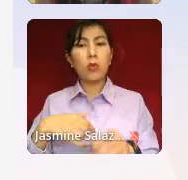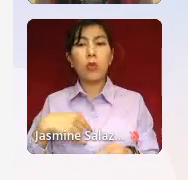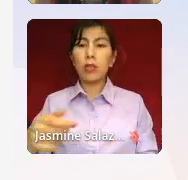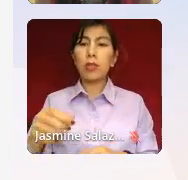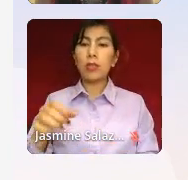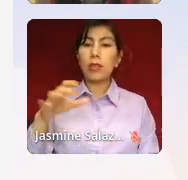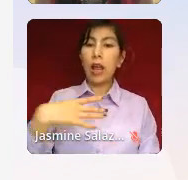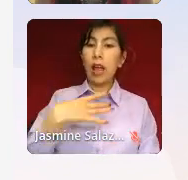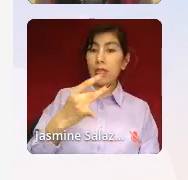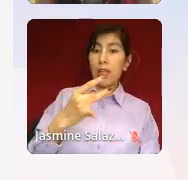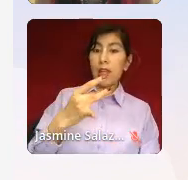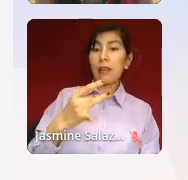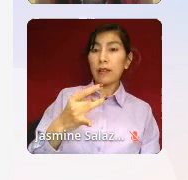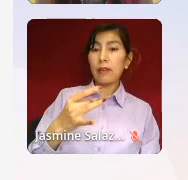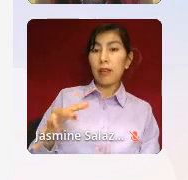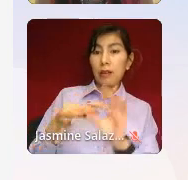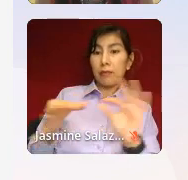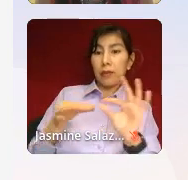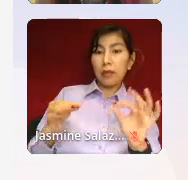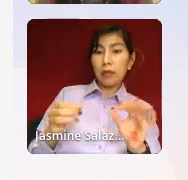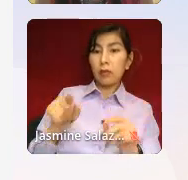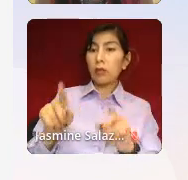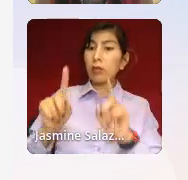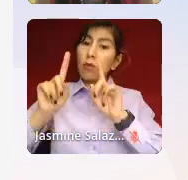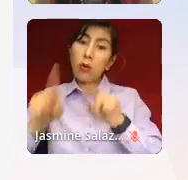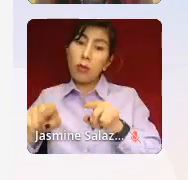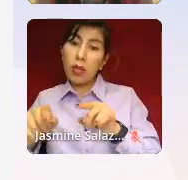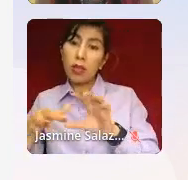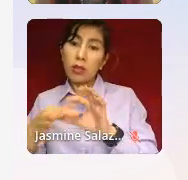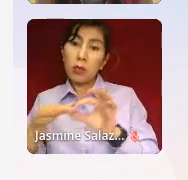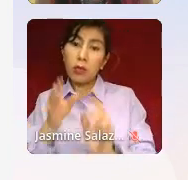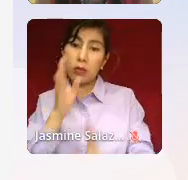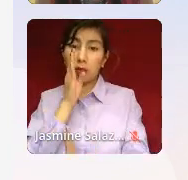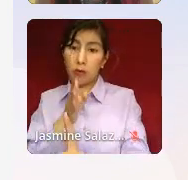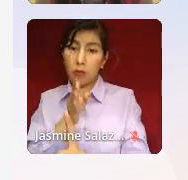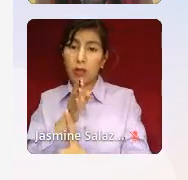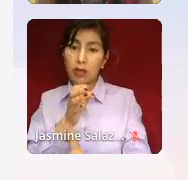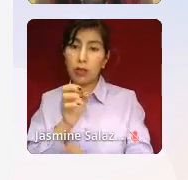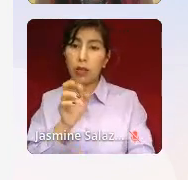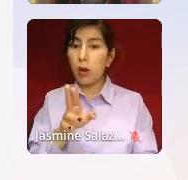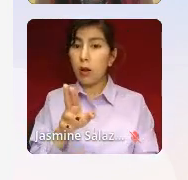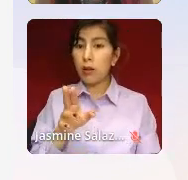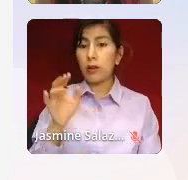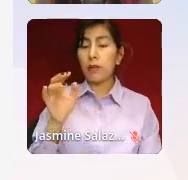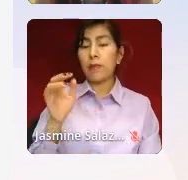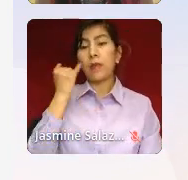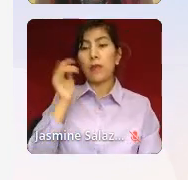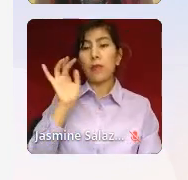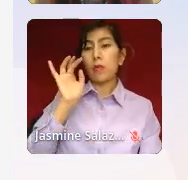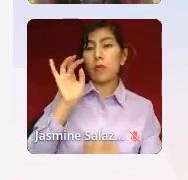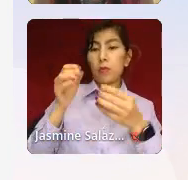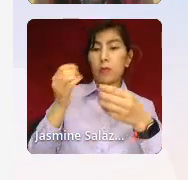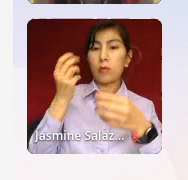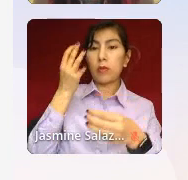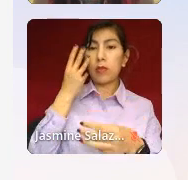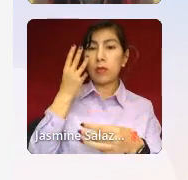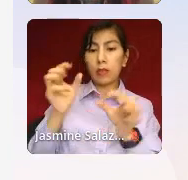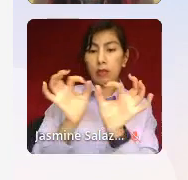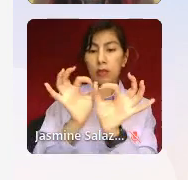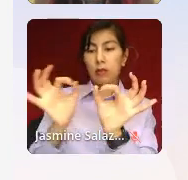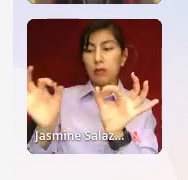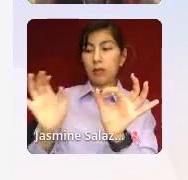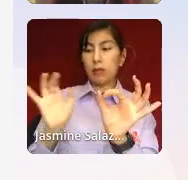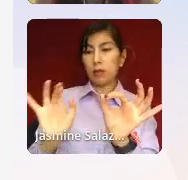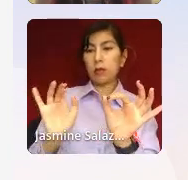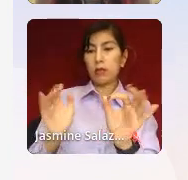message. You can reply to a message directly. And if you click on the three dots alongside that arrow,